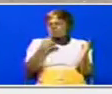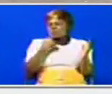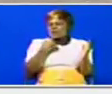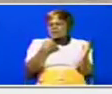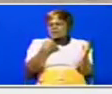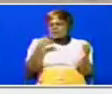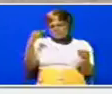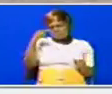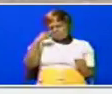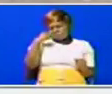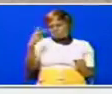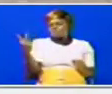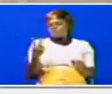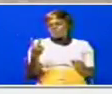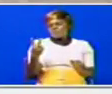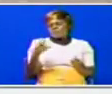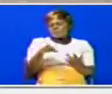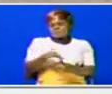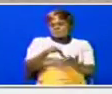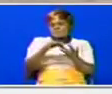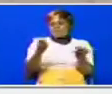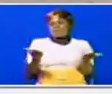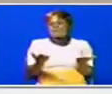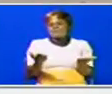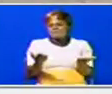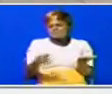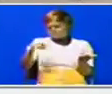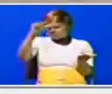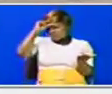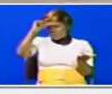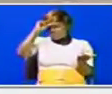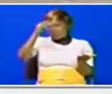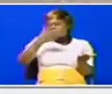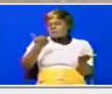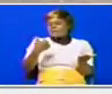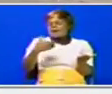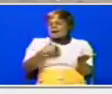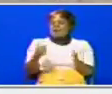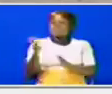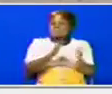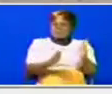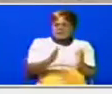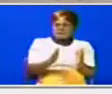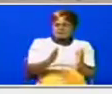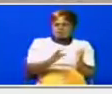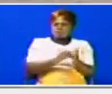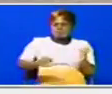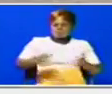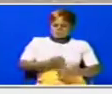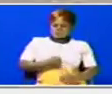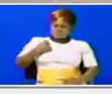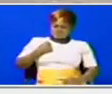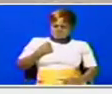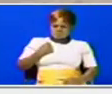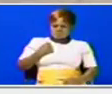Pokot. Aswa ni serikali ingefanya mbinu yote ya kutoa silaha ram.